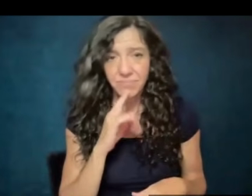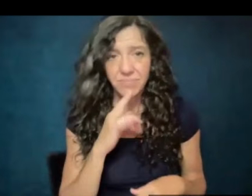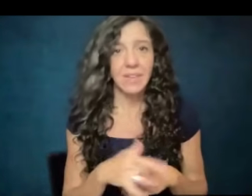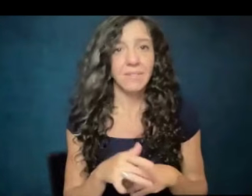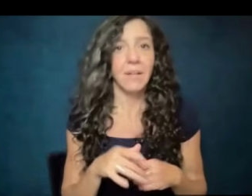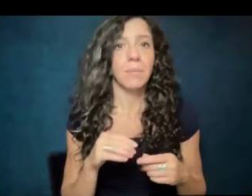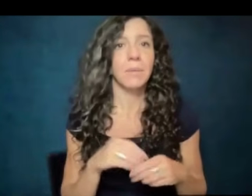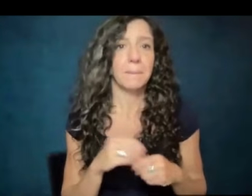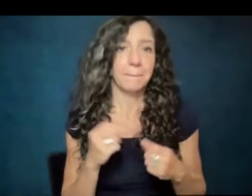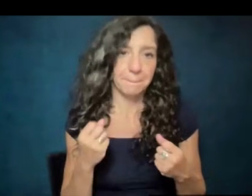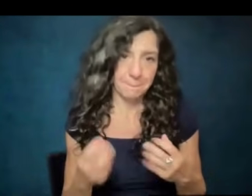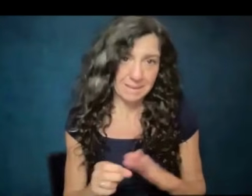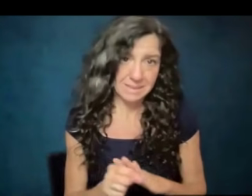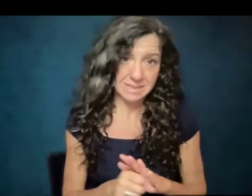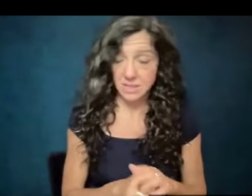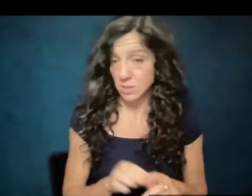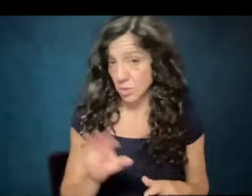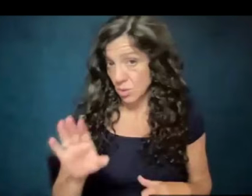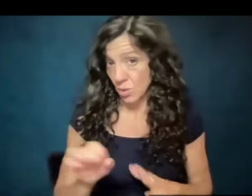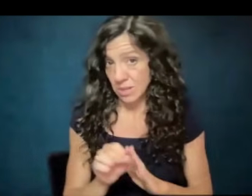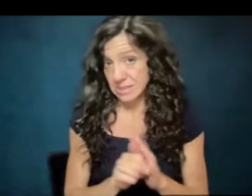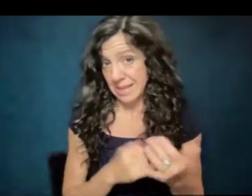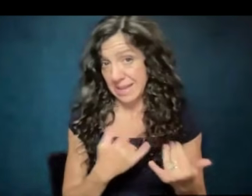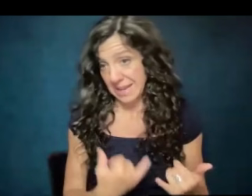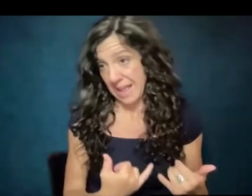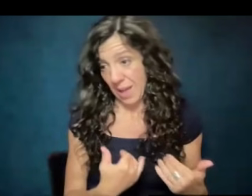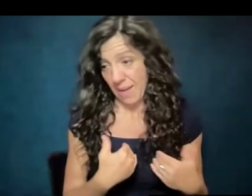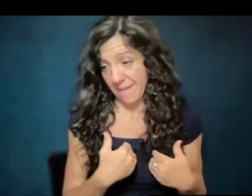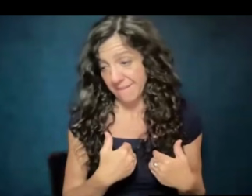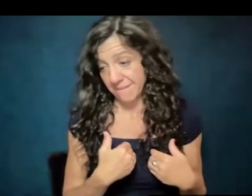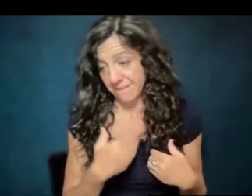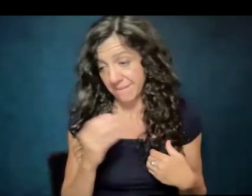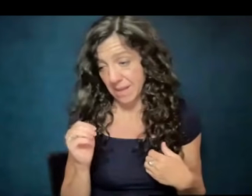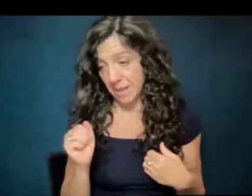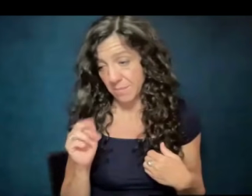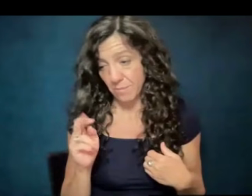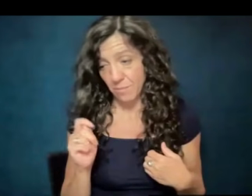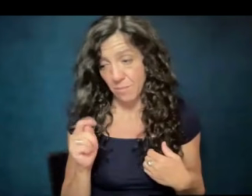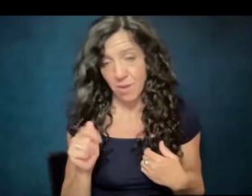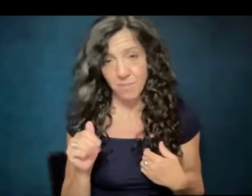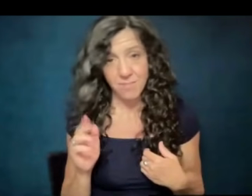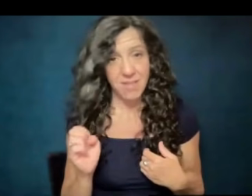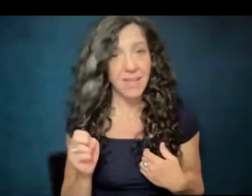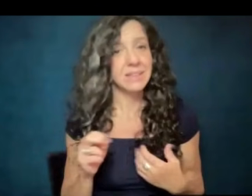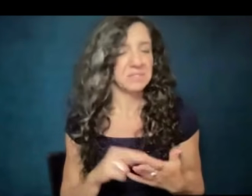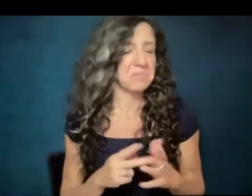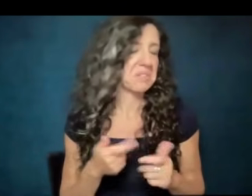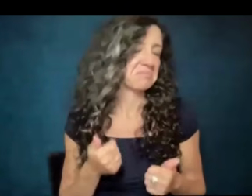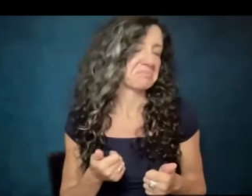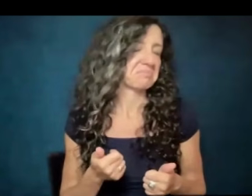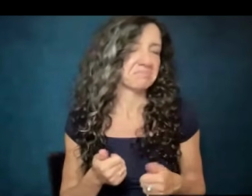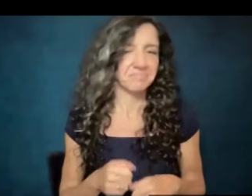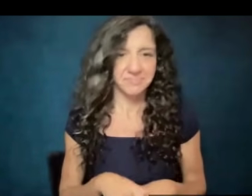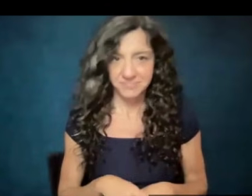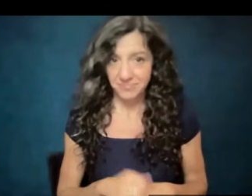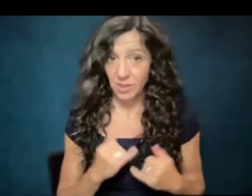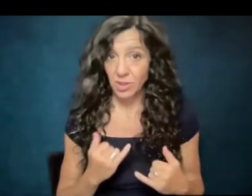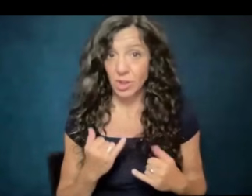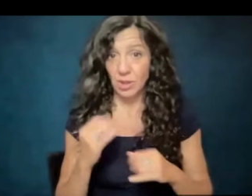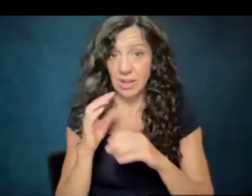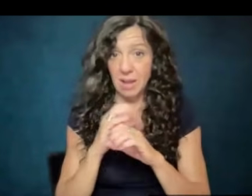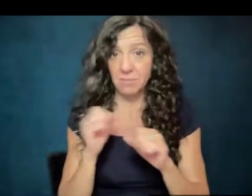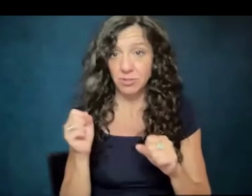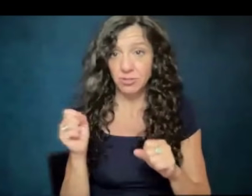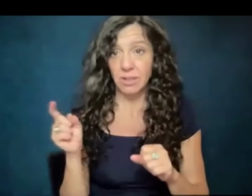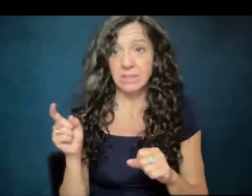many states. If your state now has a marketplace, you're set. The current administration